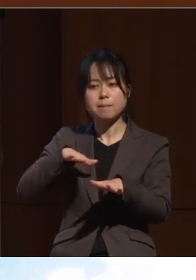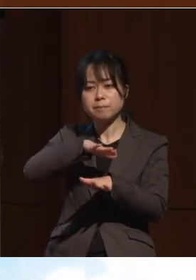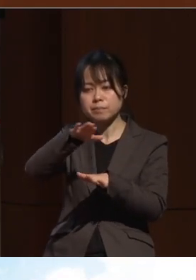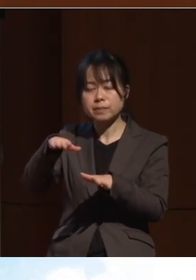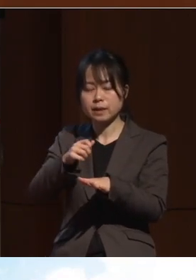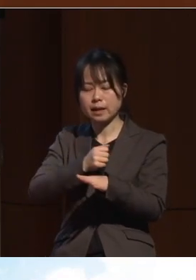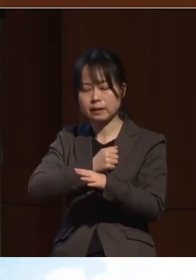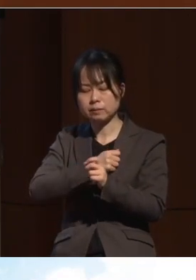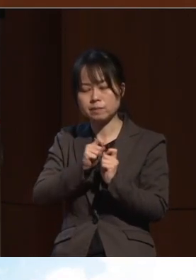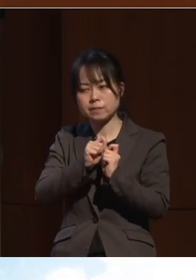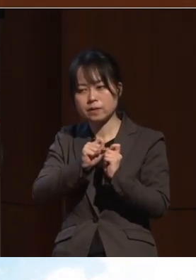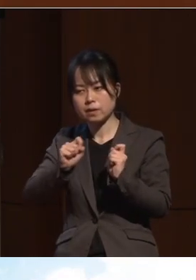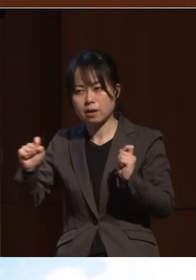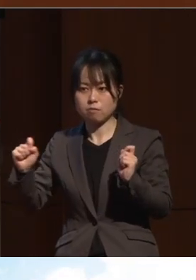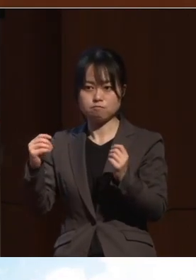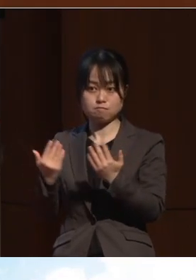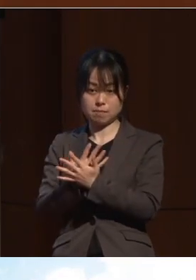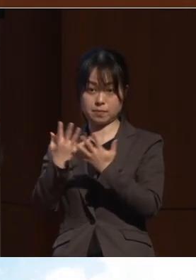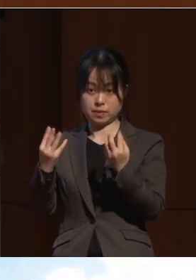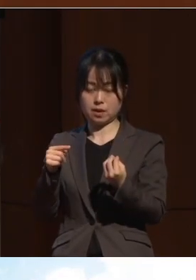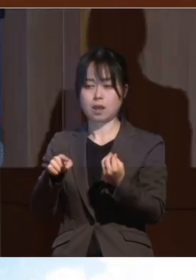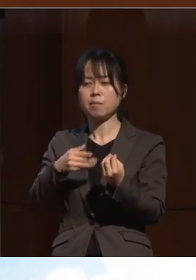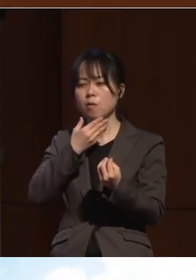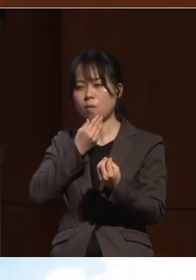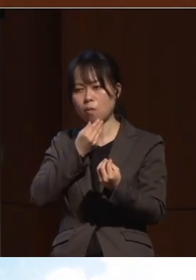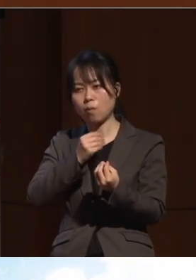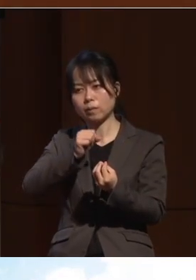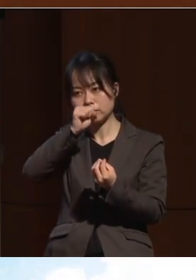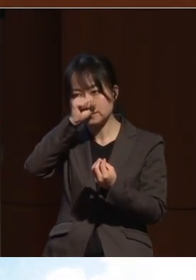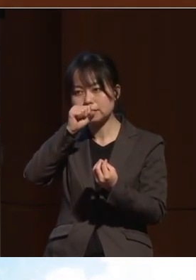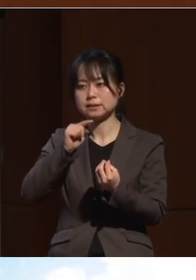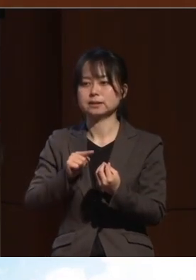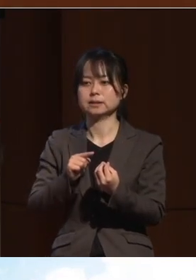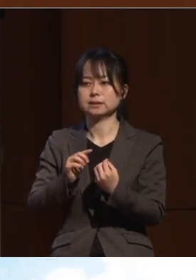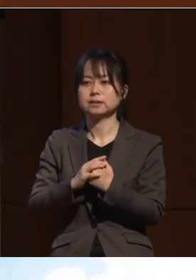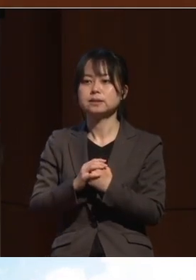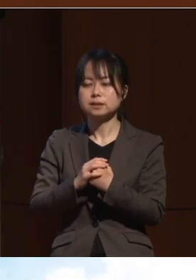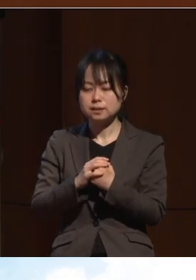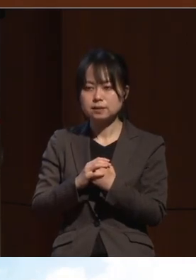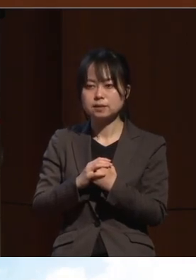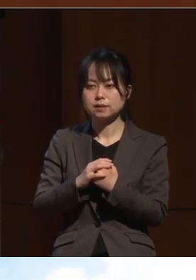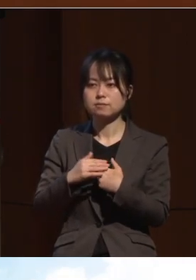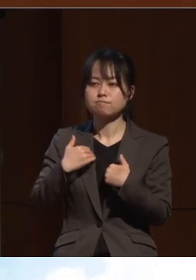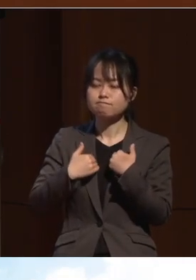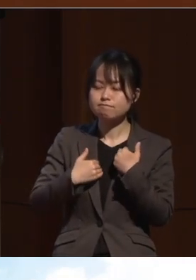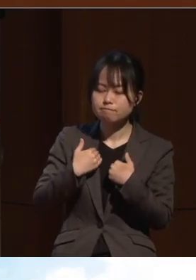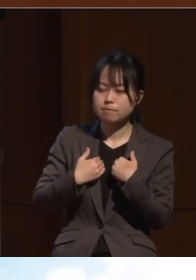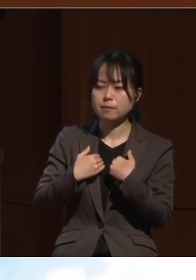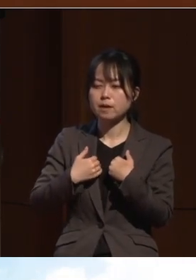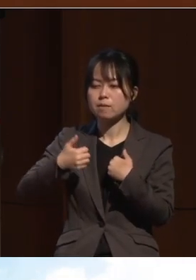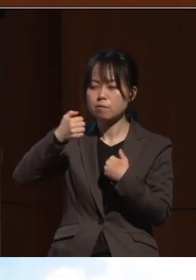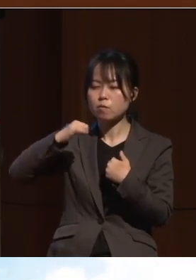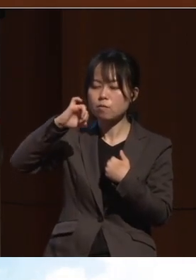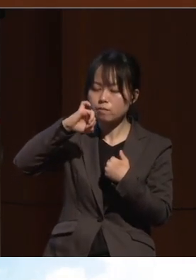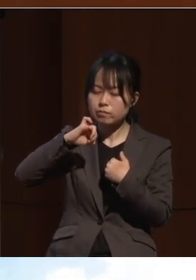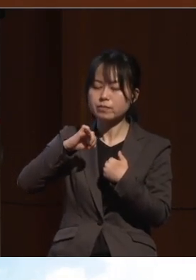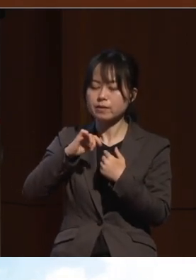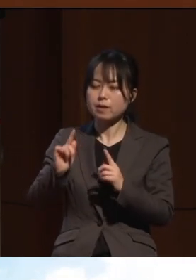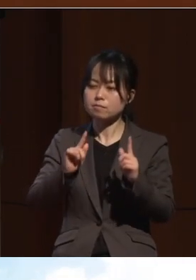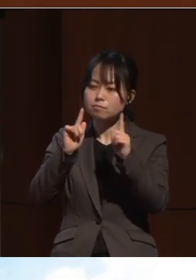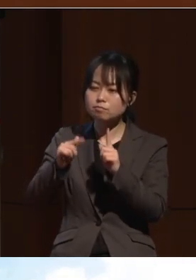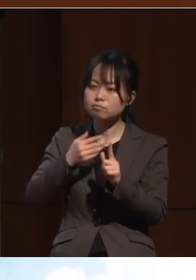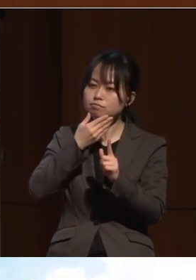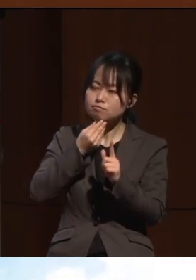of great happiness. It gives you freedom to do what you want, the joys perhaps of being a grandparent, and a respected place for families in